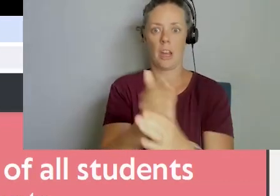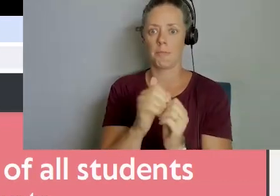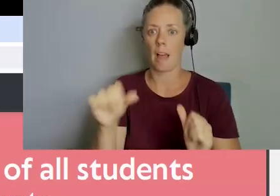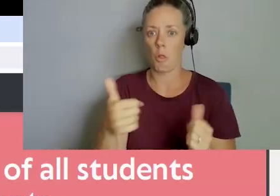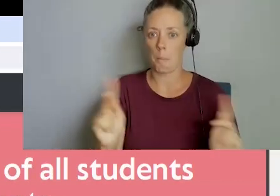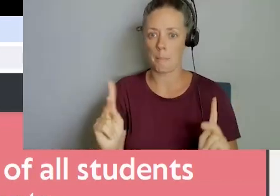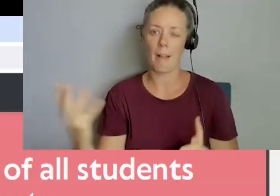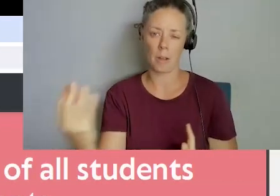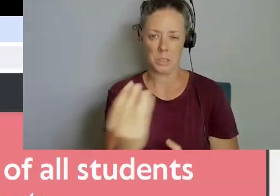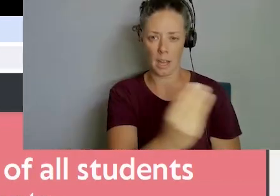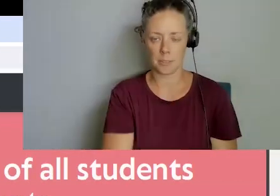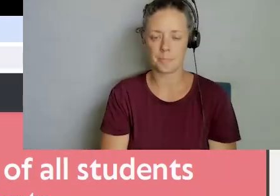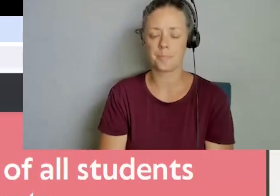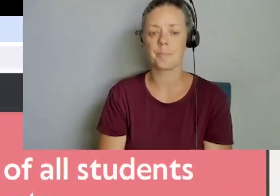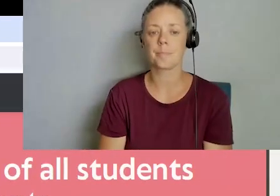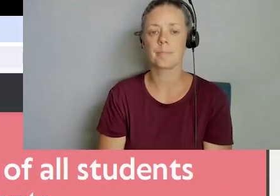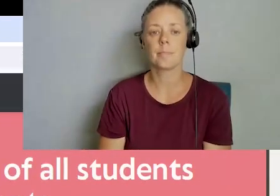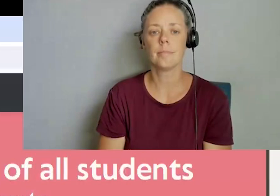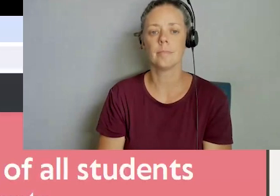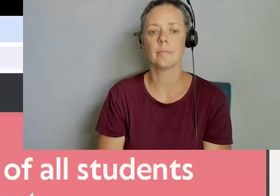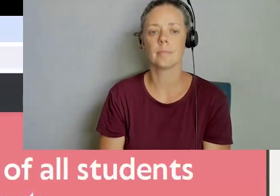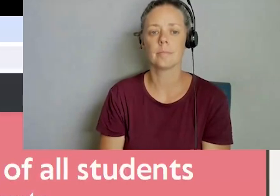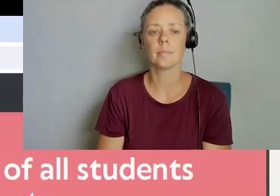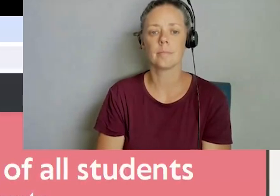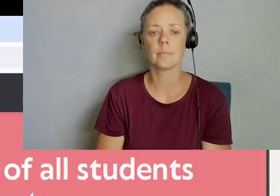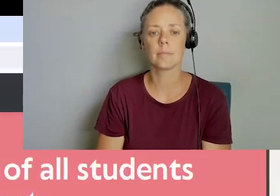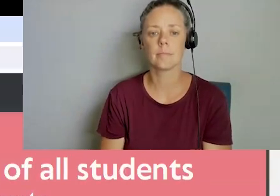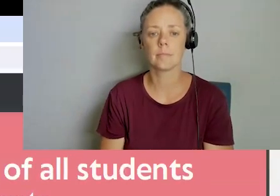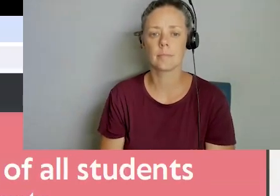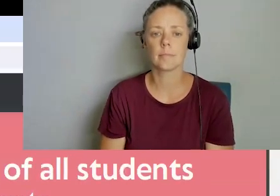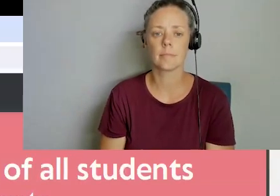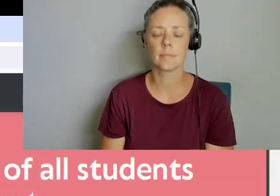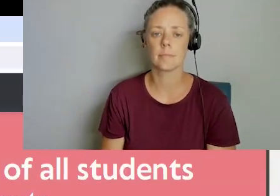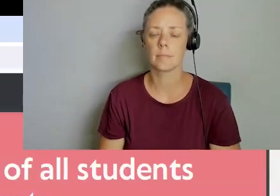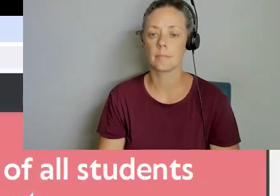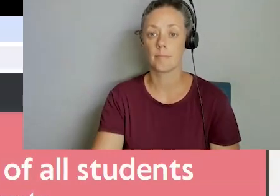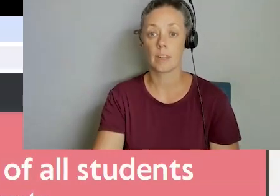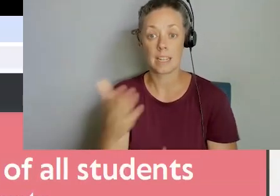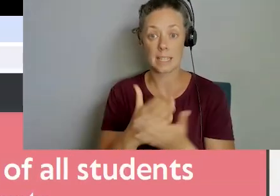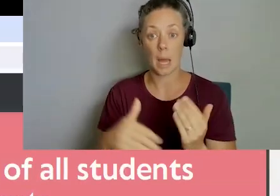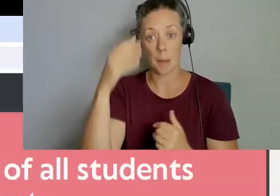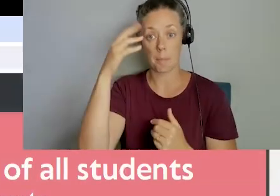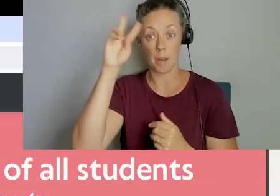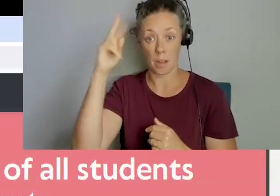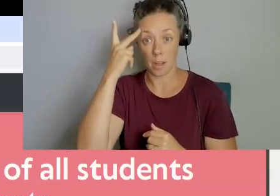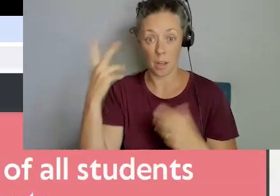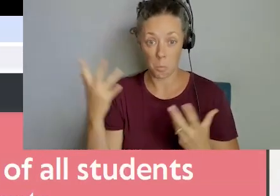outside. So some of the misconceptions is that the assumption that all students are DACA recipients.